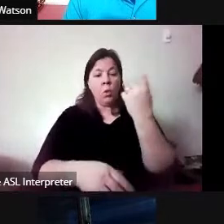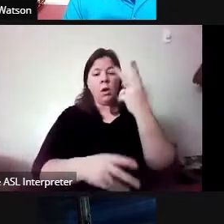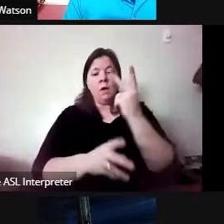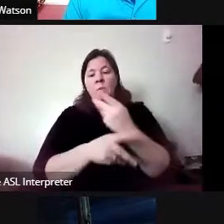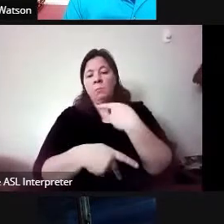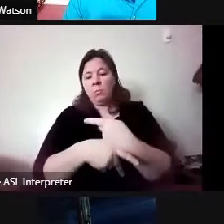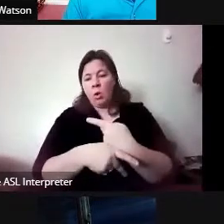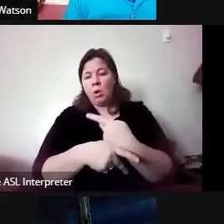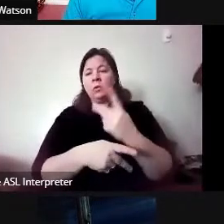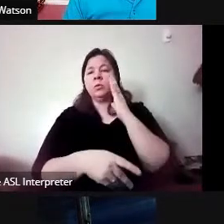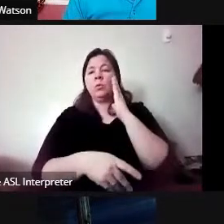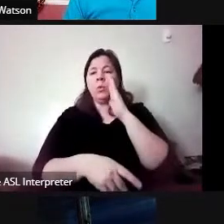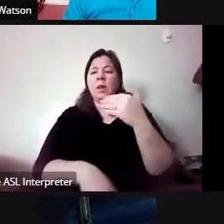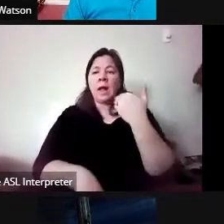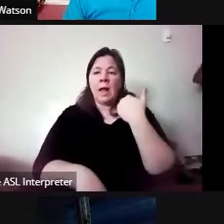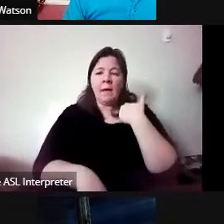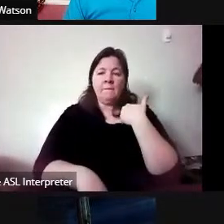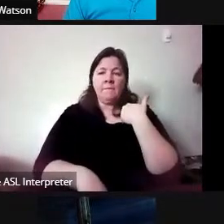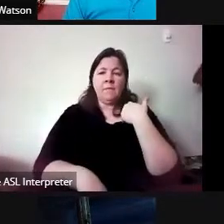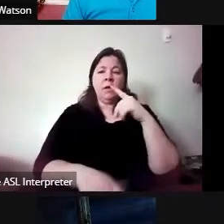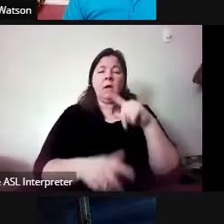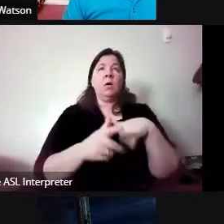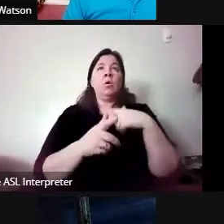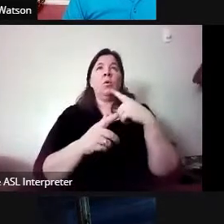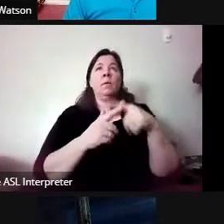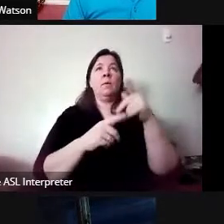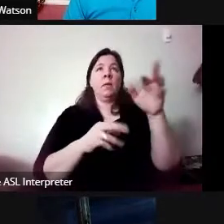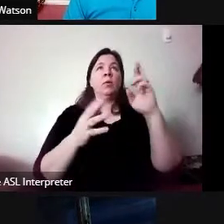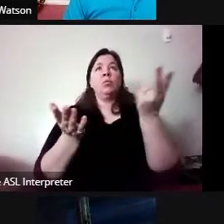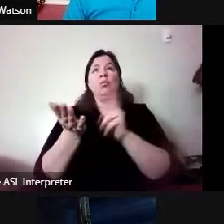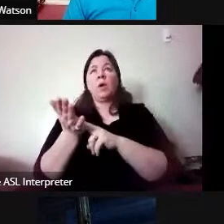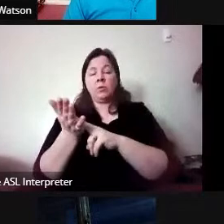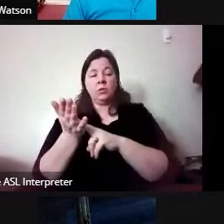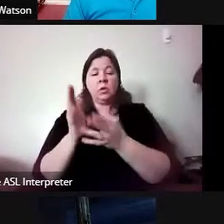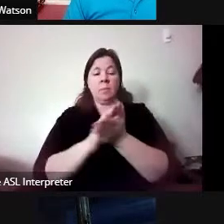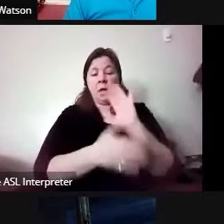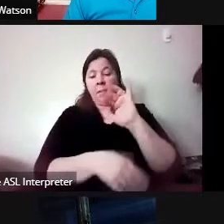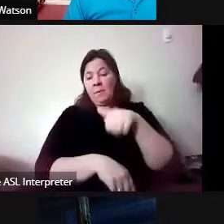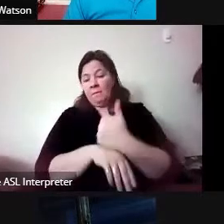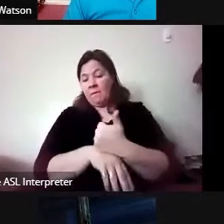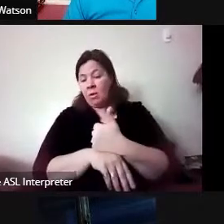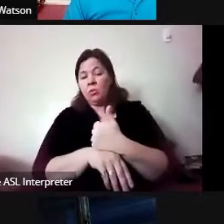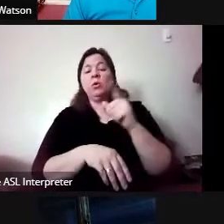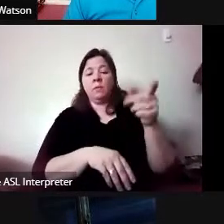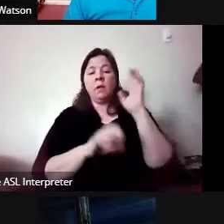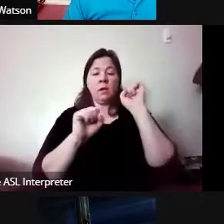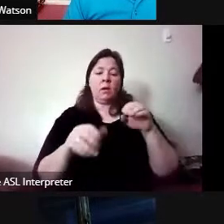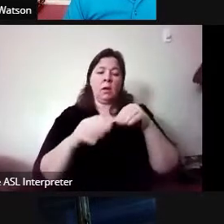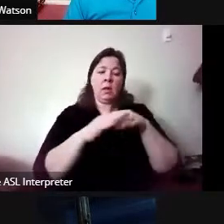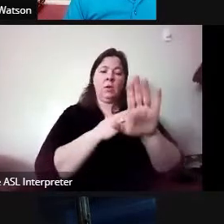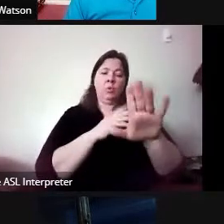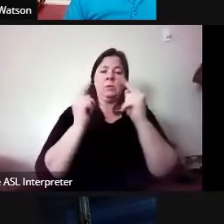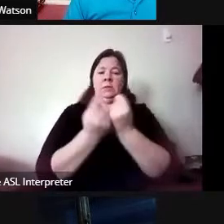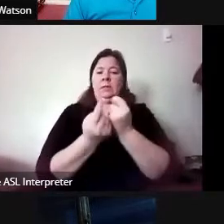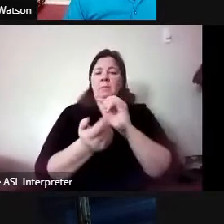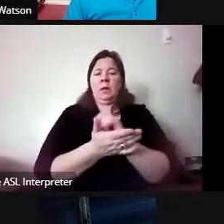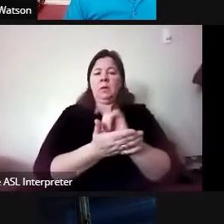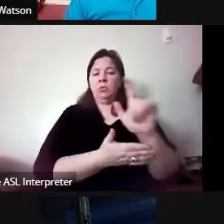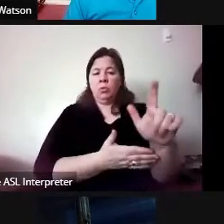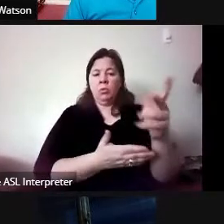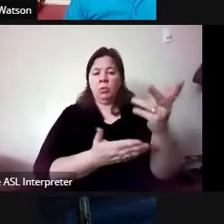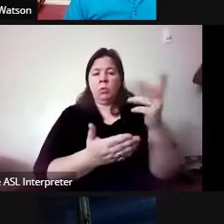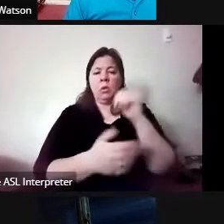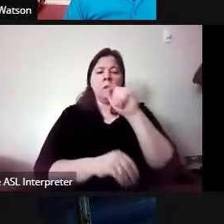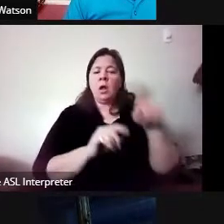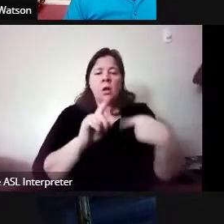is going to have. And when they register to say become a founder, they are just going to be in your team. It's